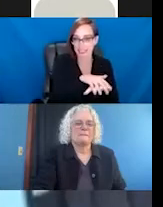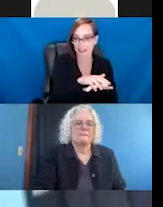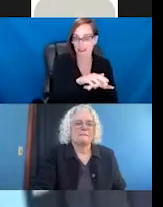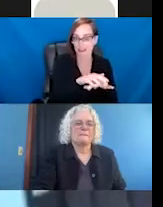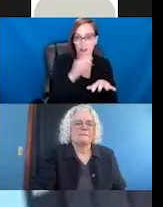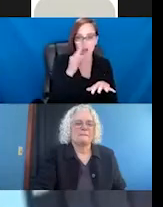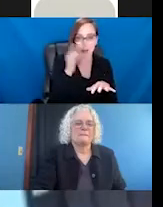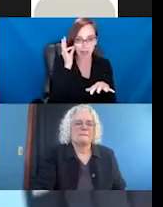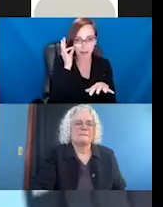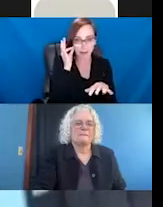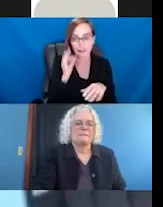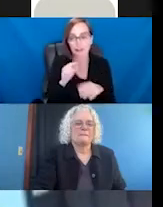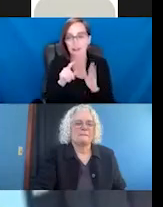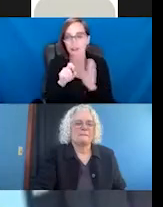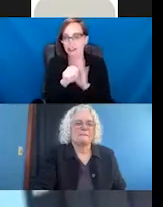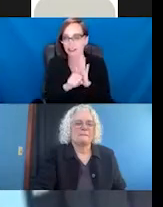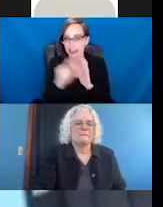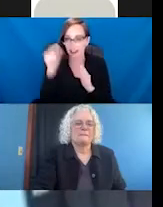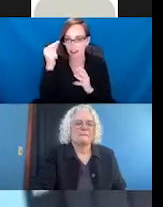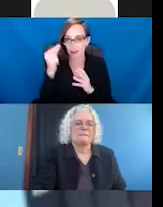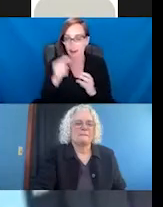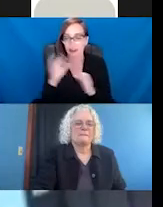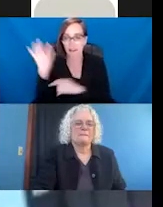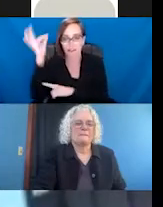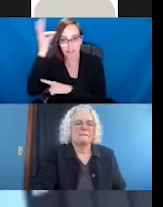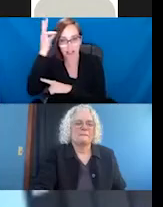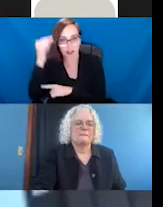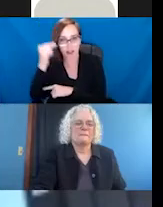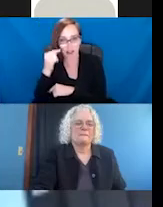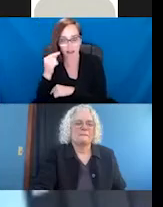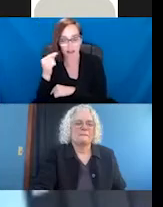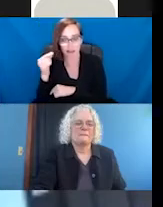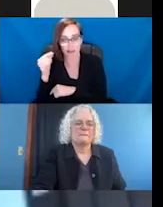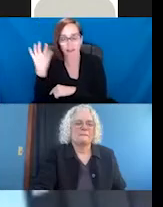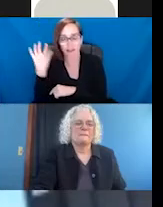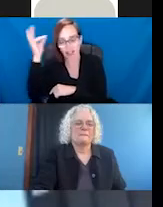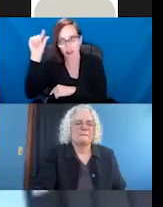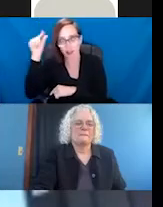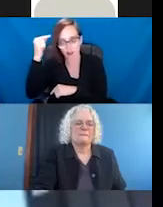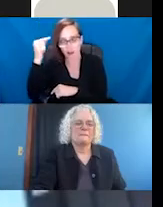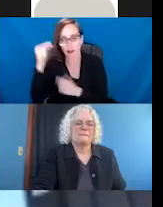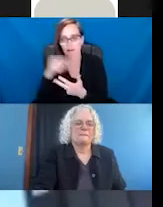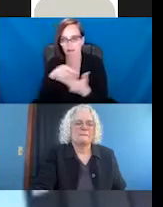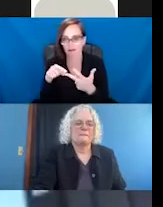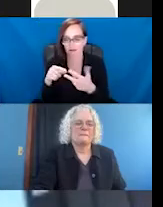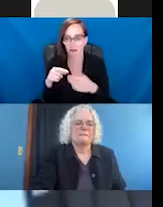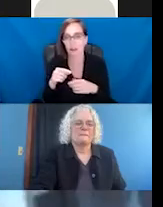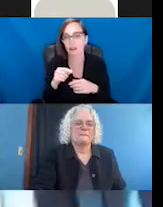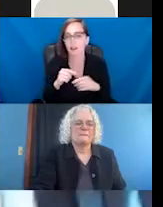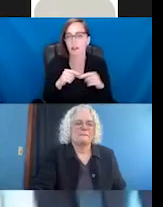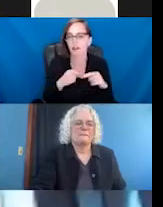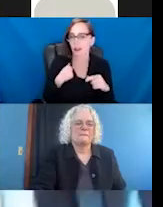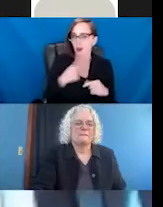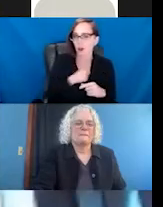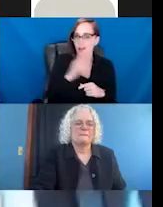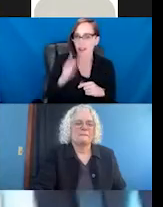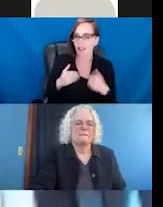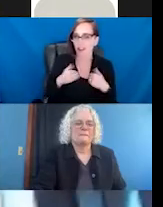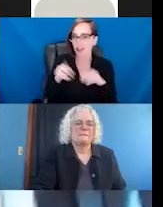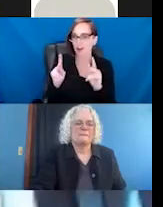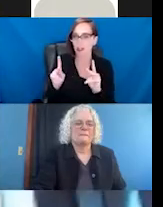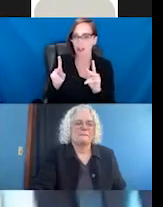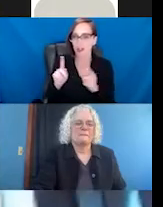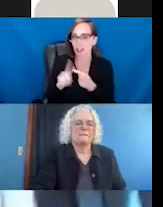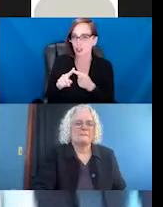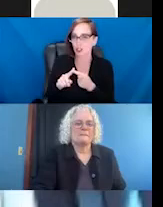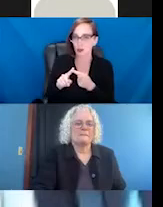the state government and the federal government, that we've never had the opportunity to even knock on the door